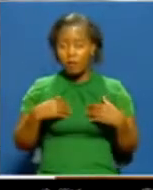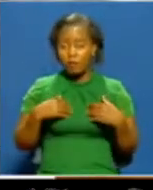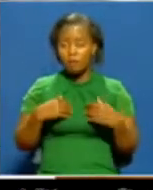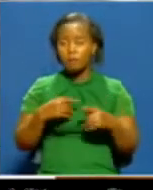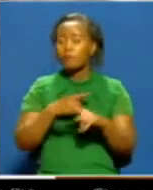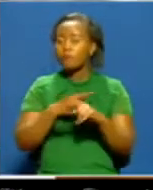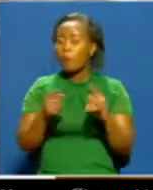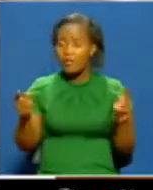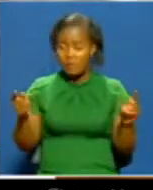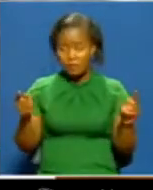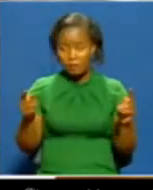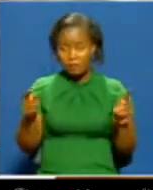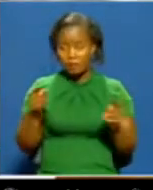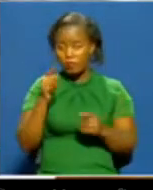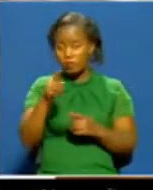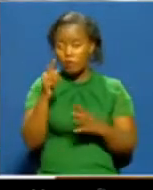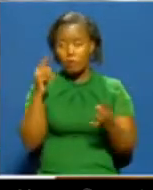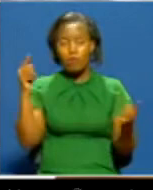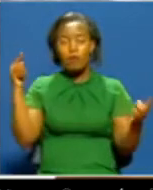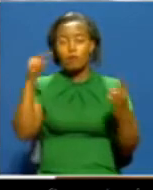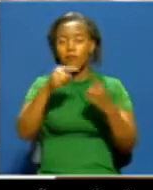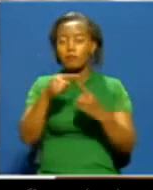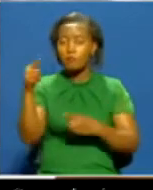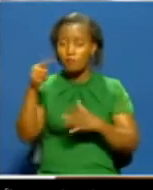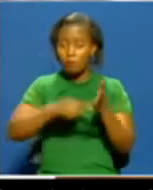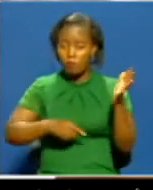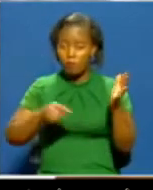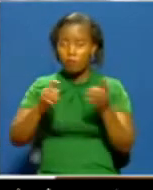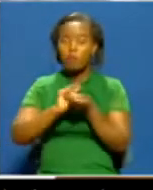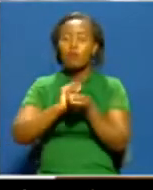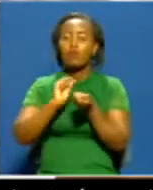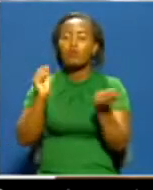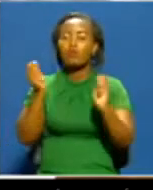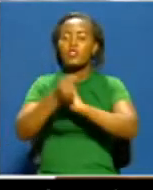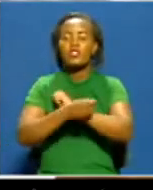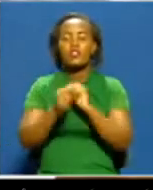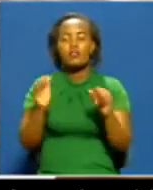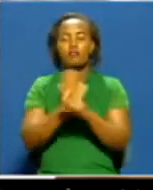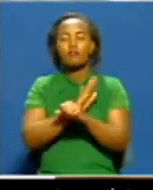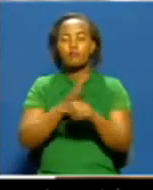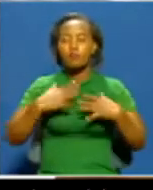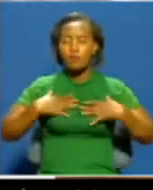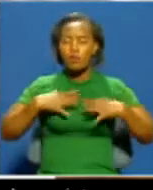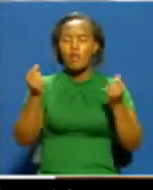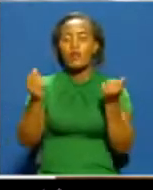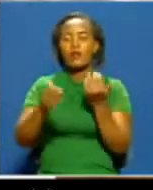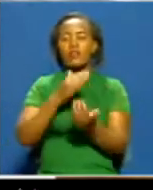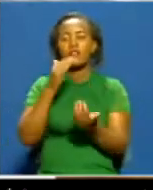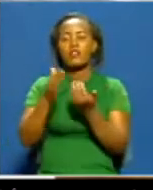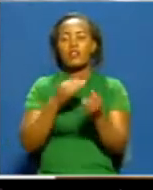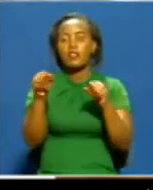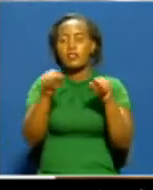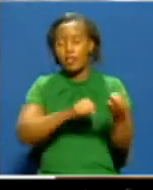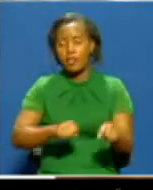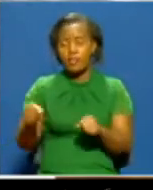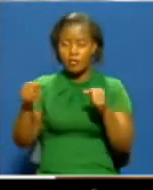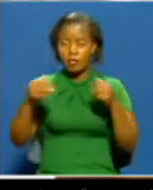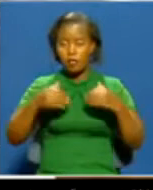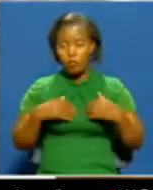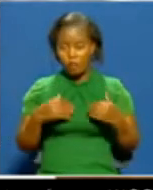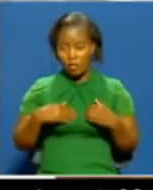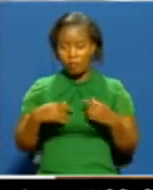it would be to change the entire healthcare structure, you know, that we have today. And I